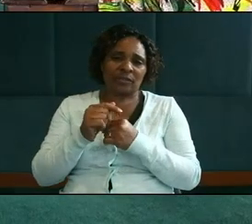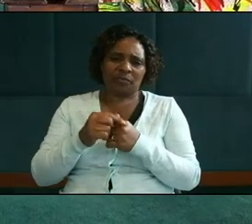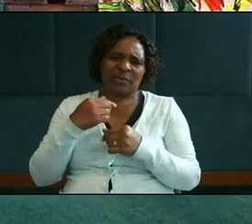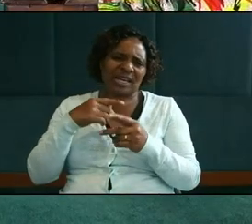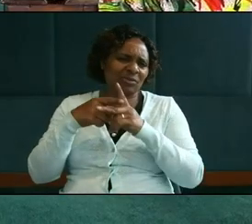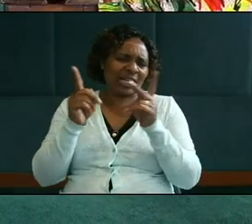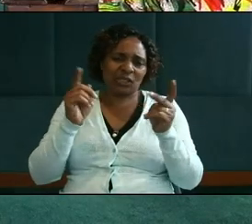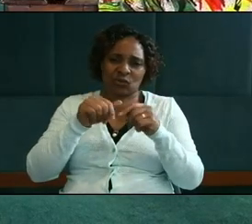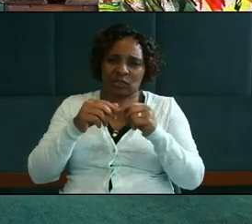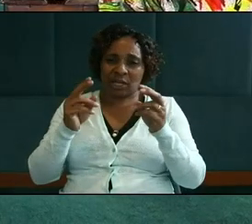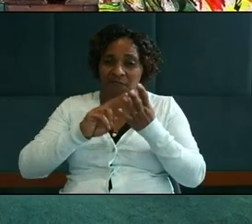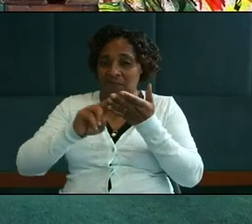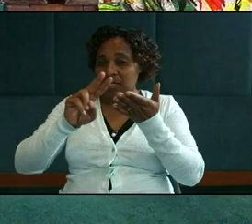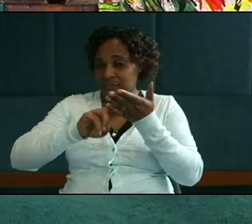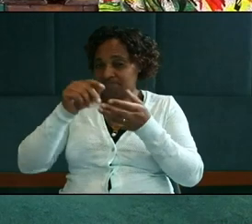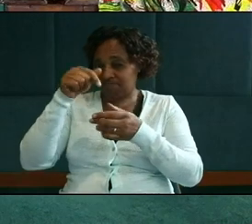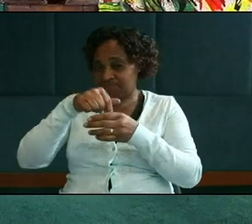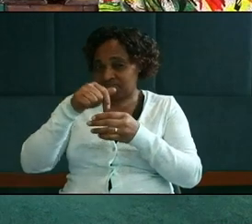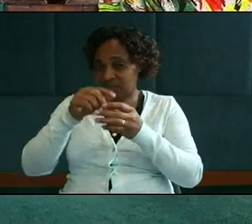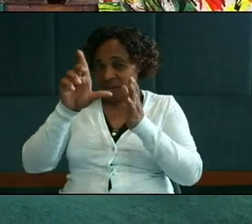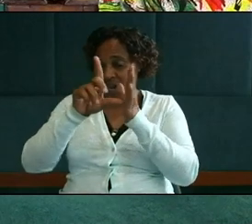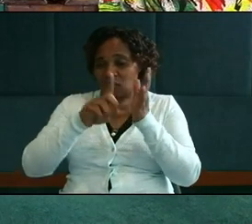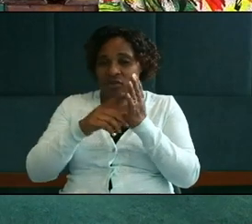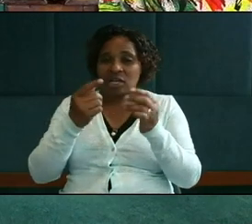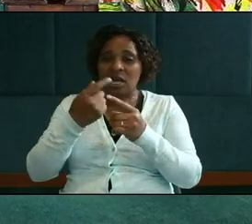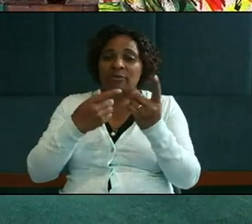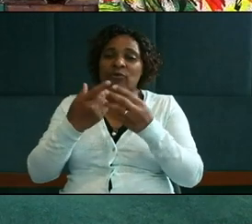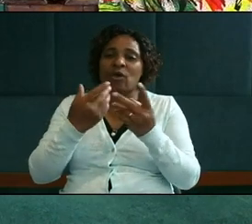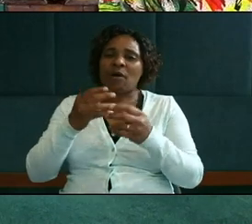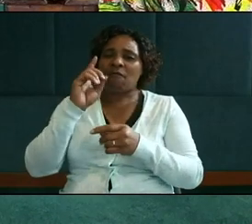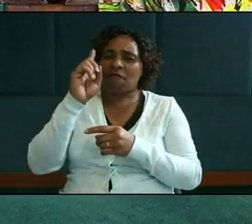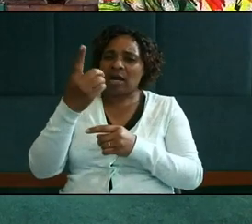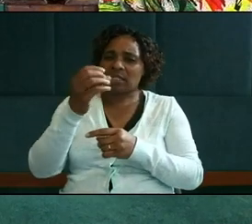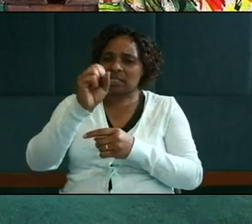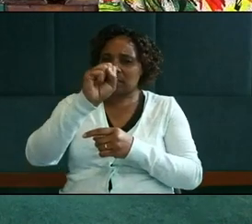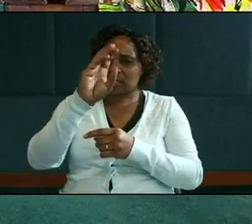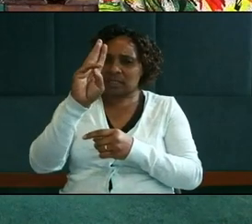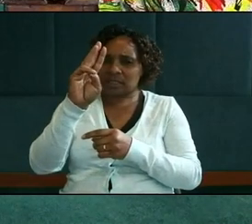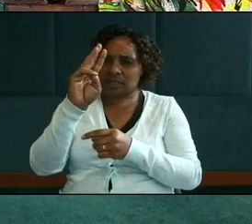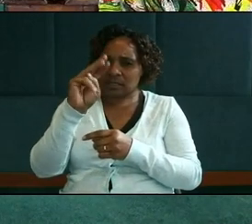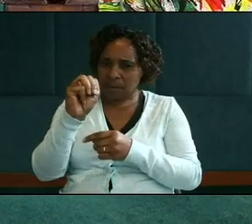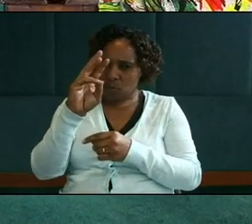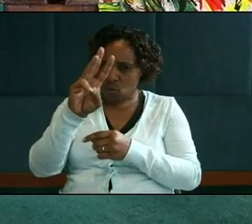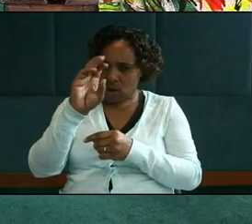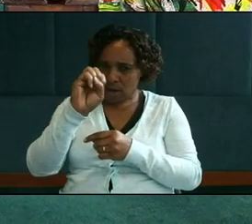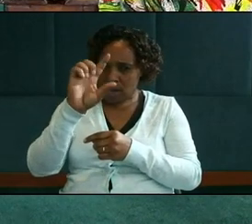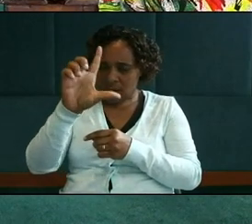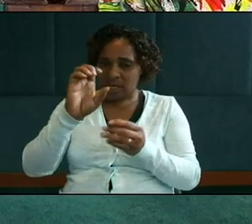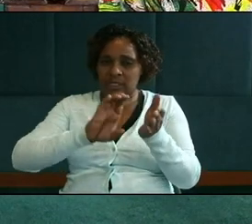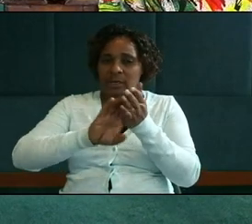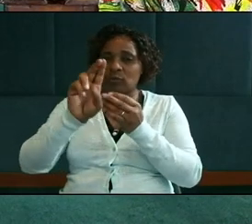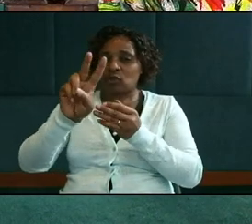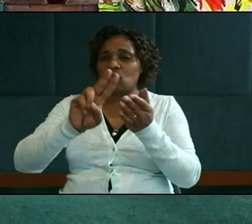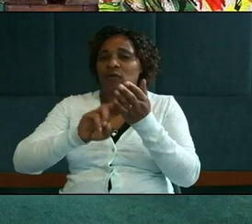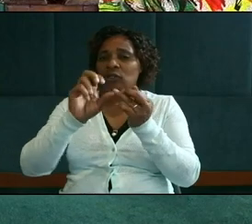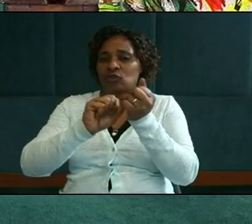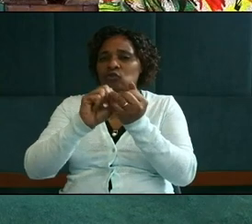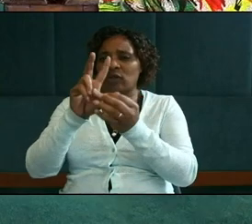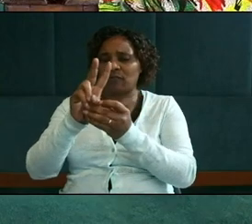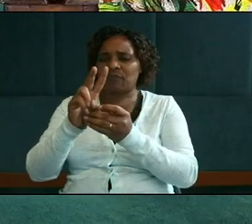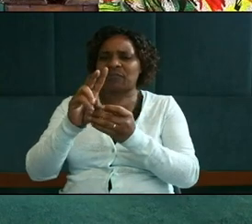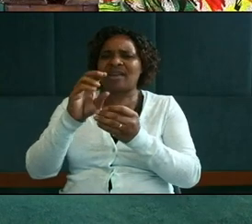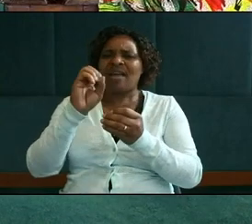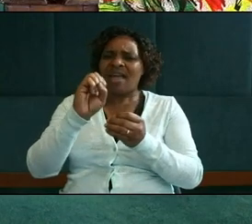with the key texts for this lesson, and it comes from 1 Samuel chapter 2, verse 12, and it says, Eli's sons